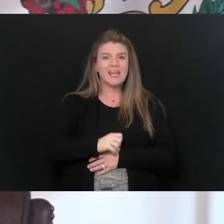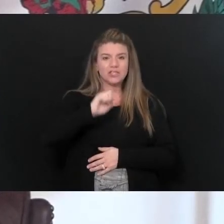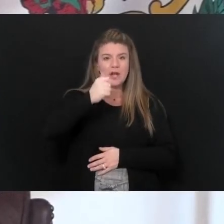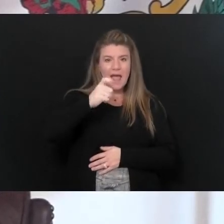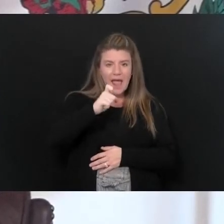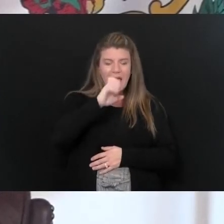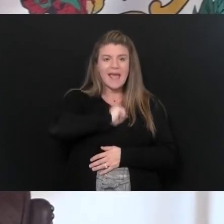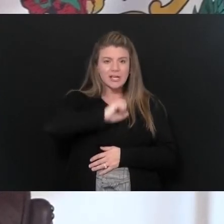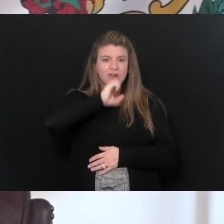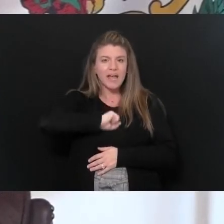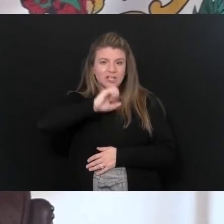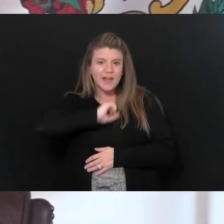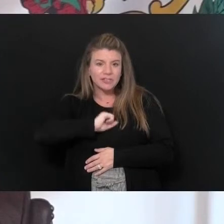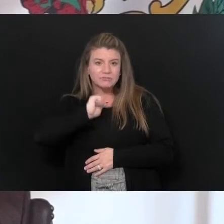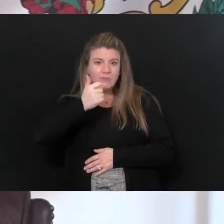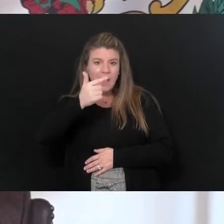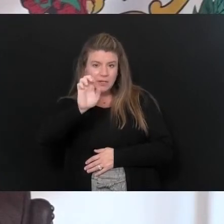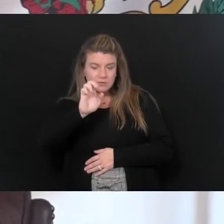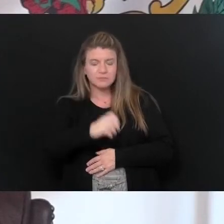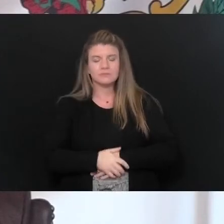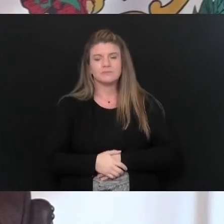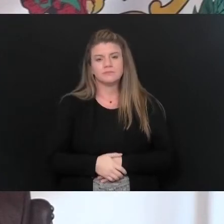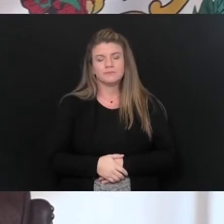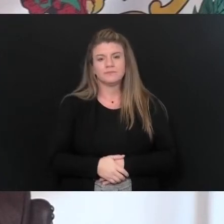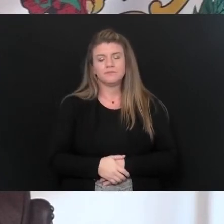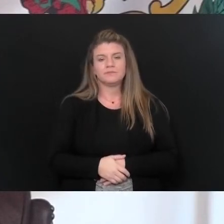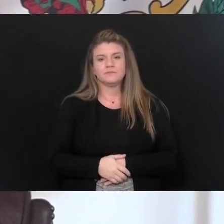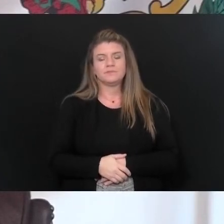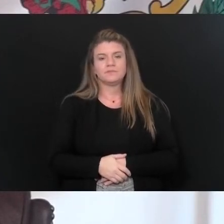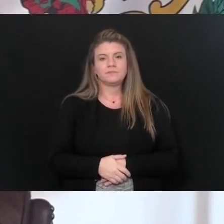all there is to it. Now, Dr. Marsh, go.